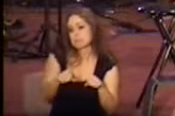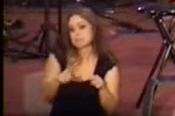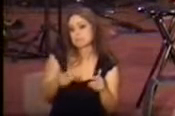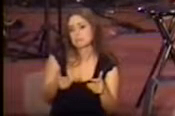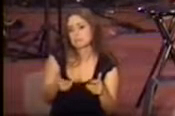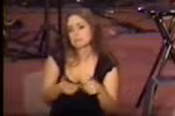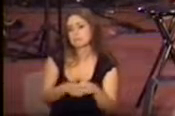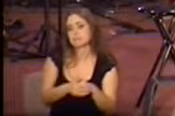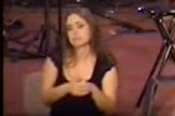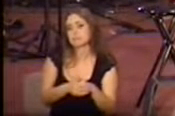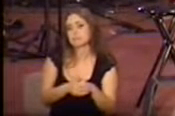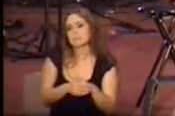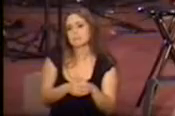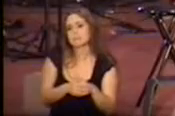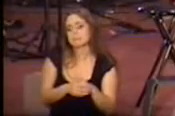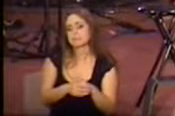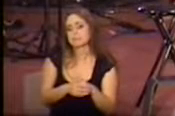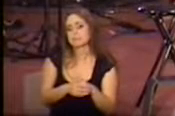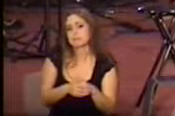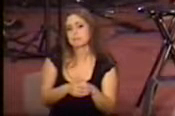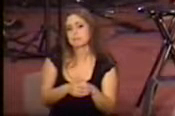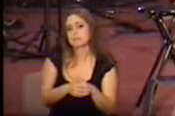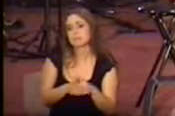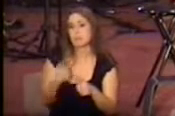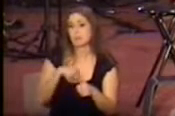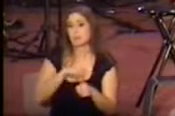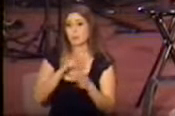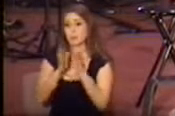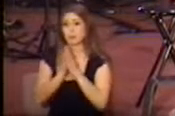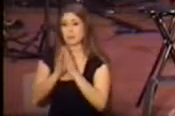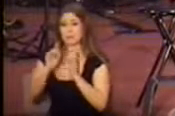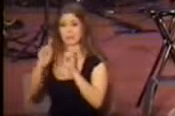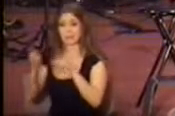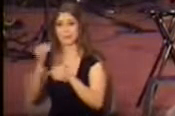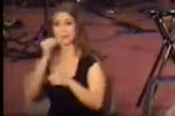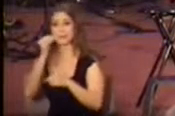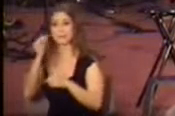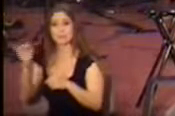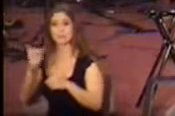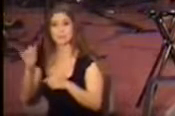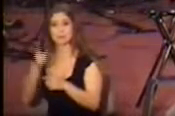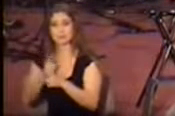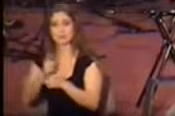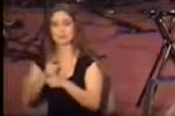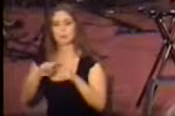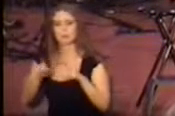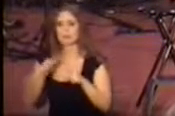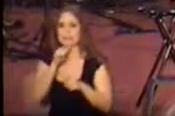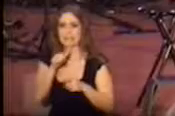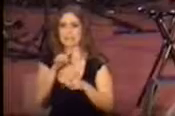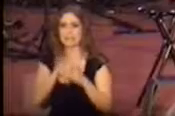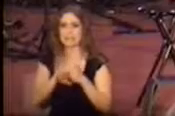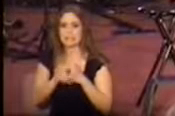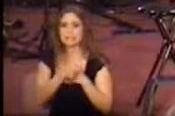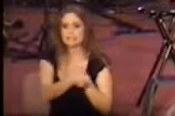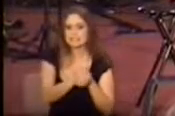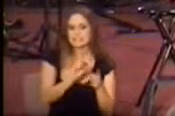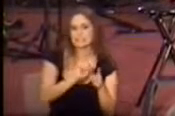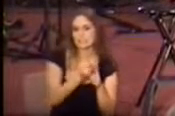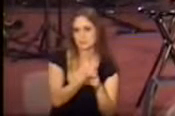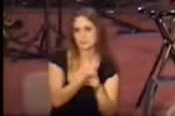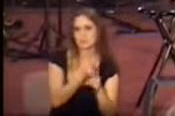Now look, we could pray to go home too. But we're not in Paul's situation, are we?